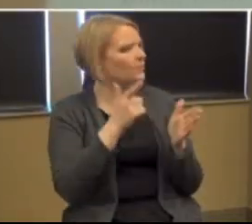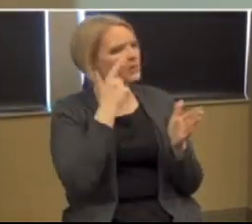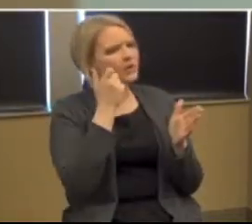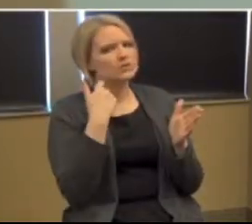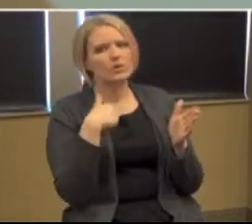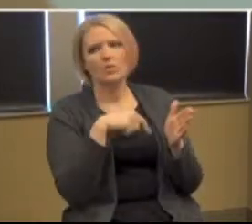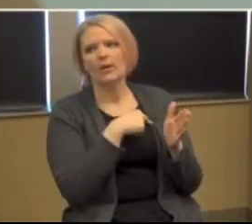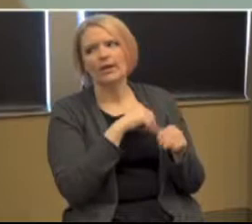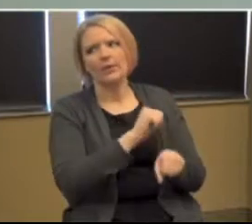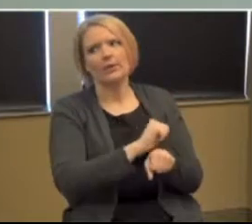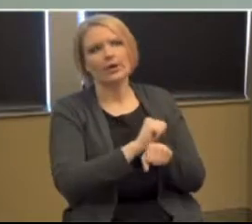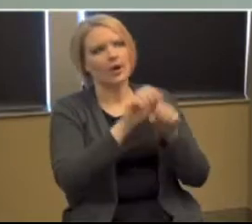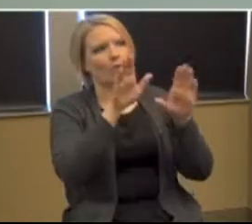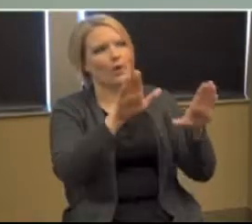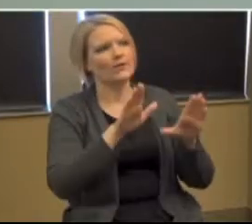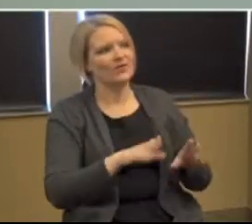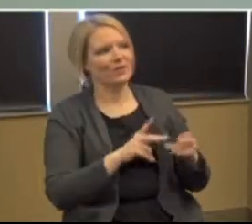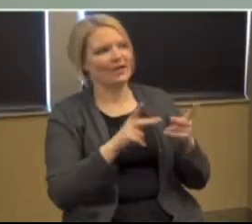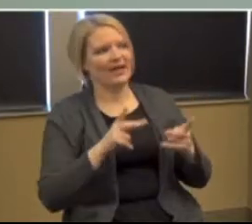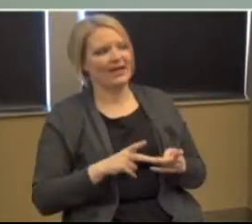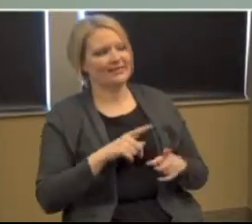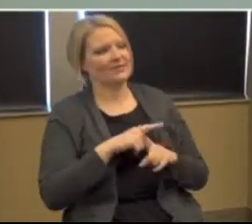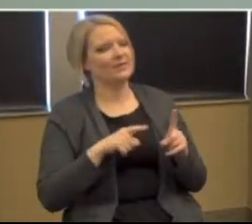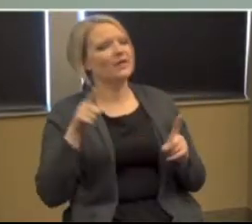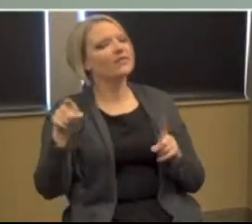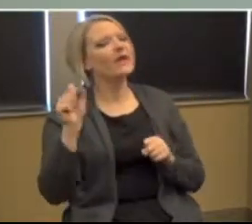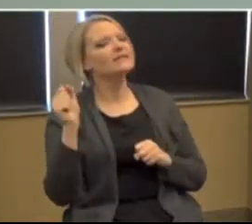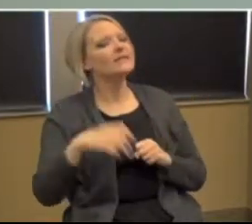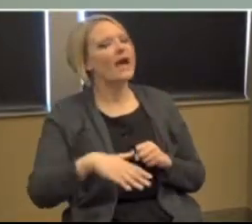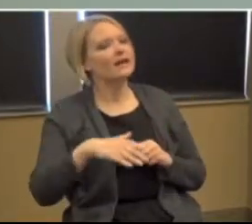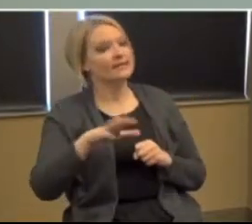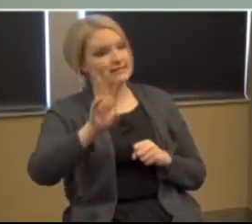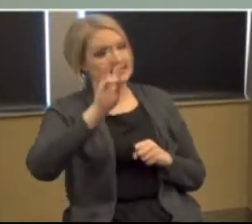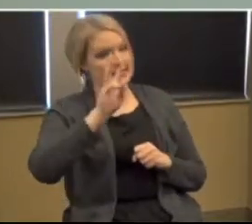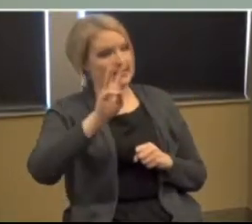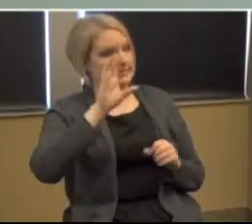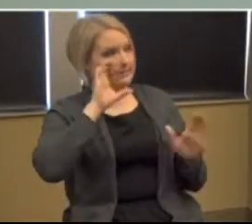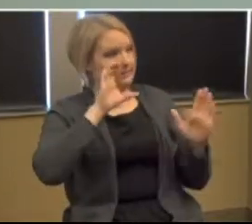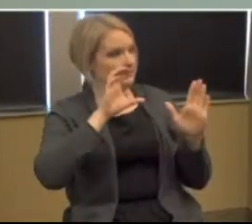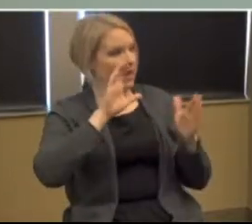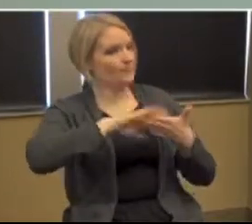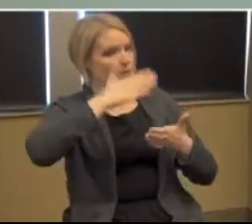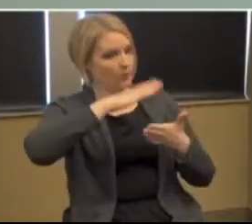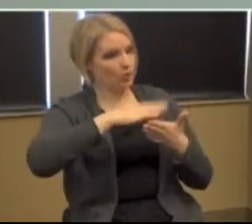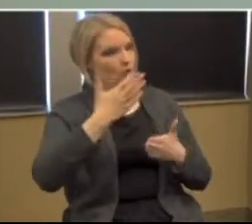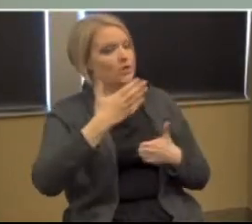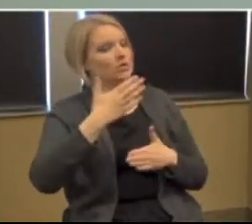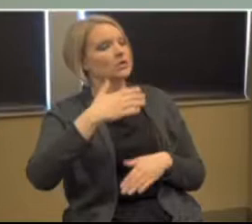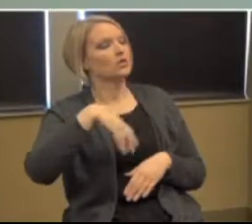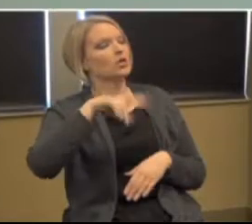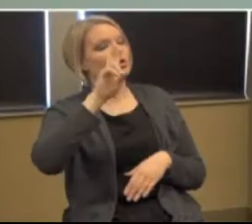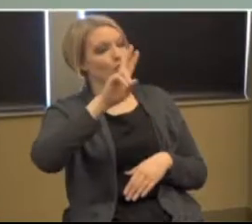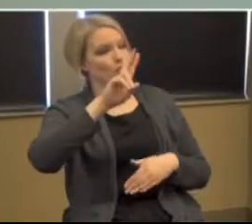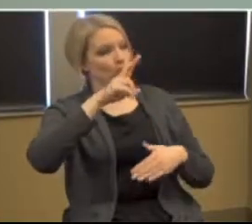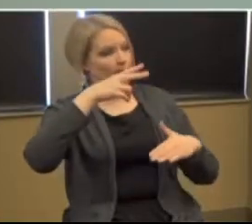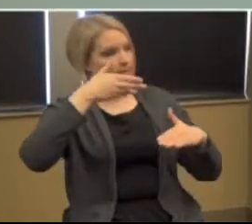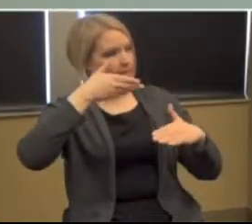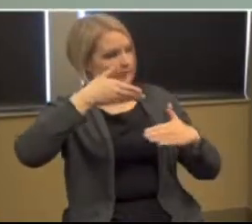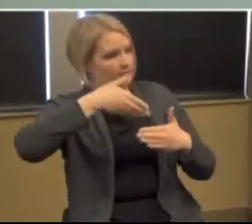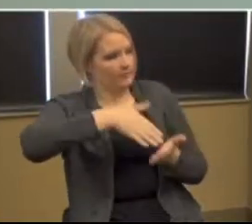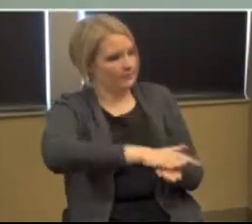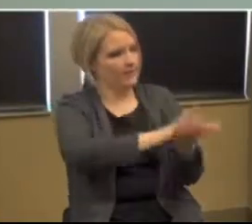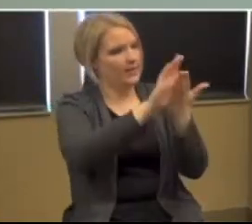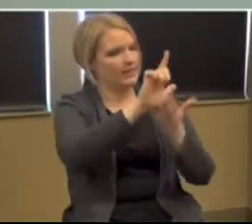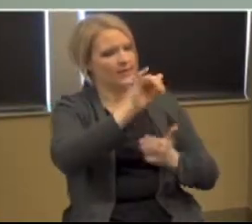at a great place, apparently. They sent 6 computers, 2 laminators, and 2 printers today. So if you